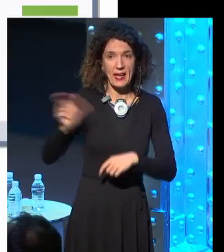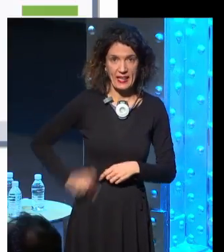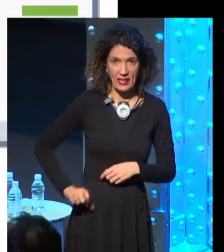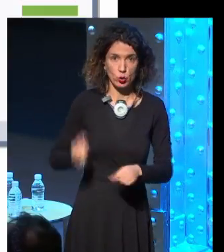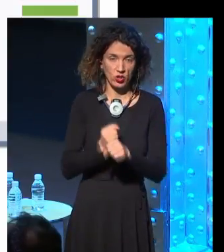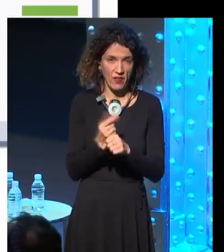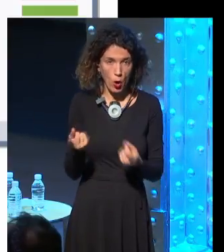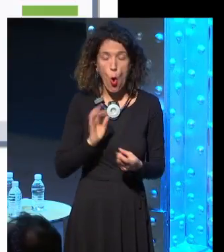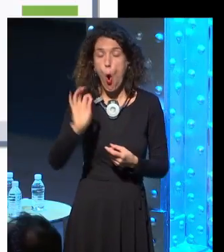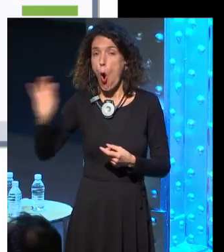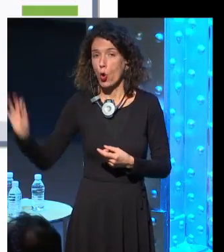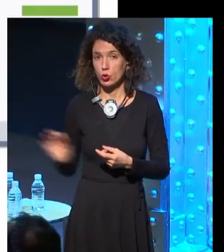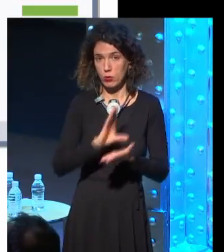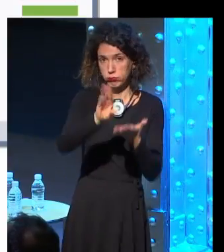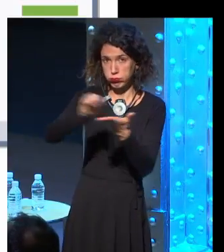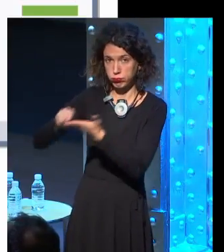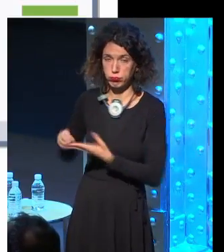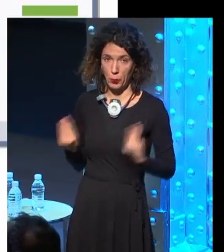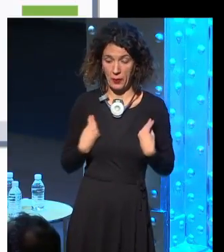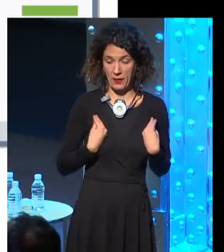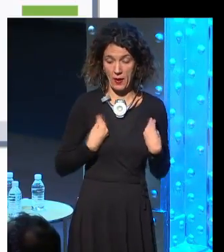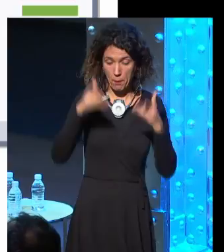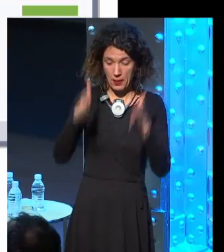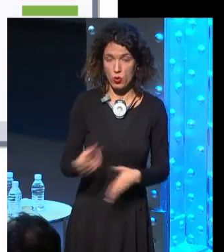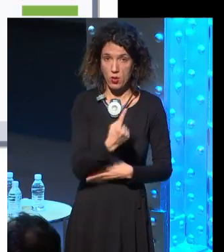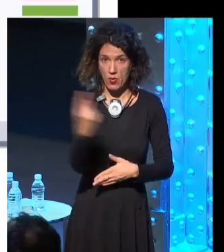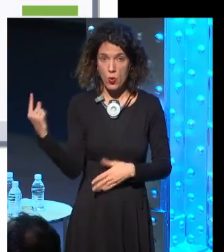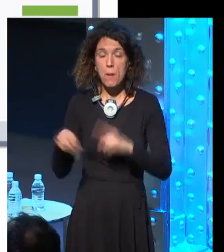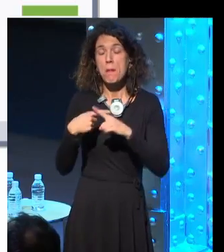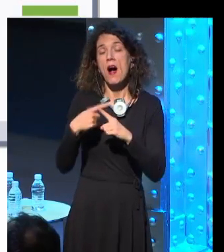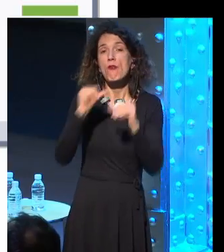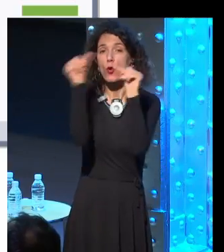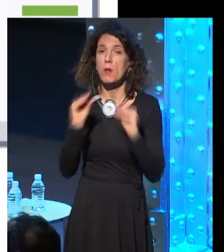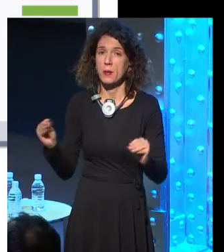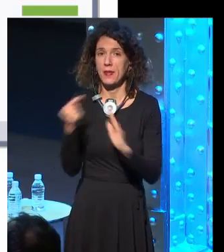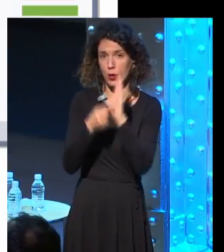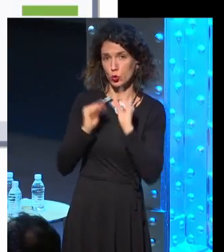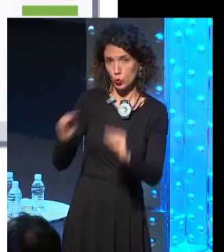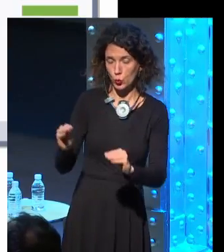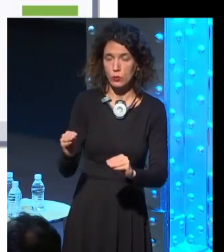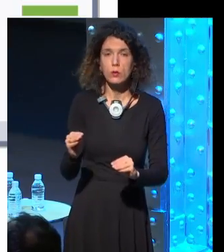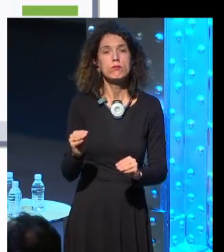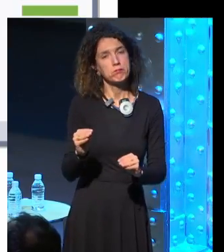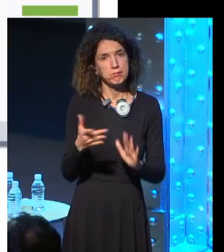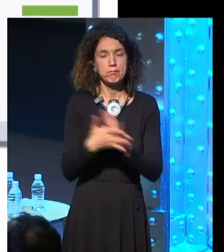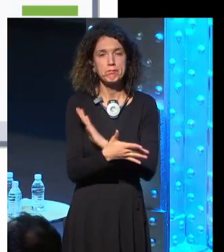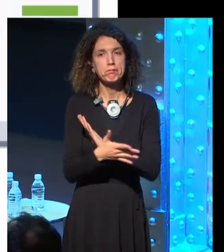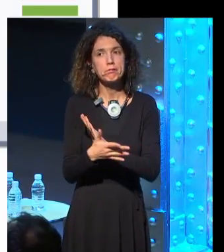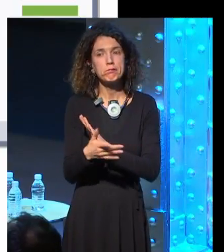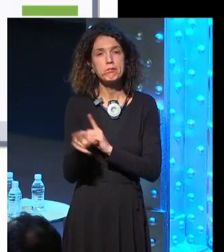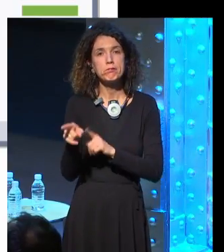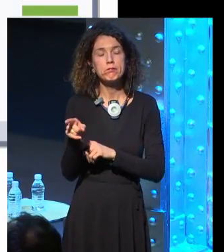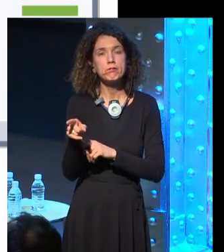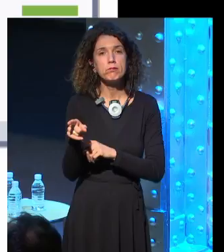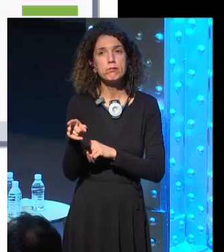of, you know, your life and living standards. But they are still, most of them, very crude. So when we are